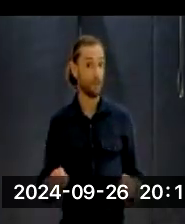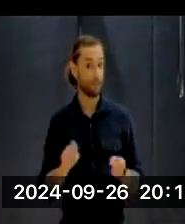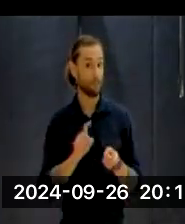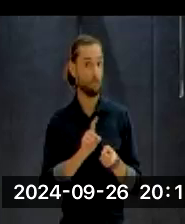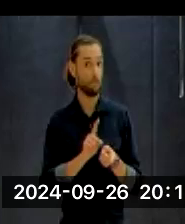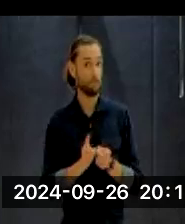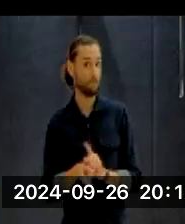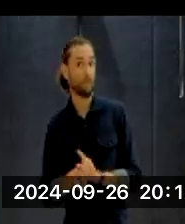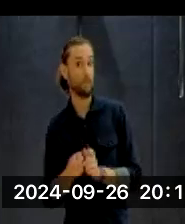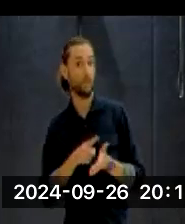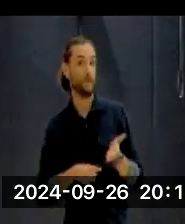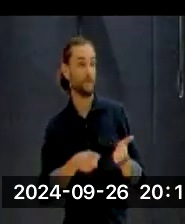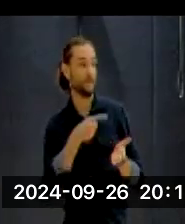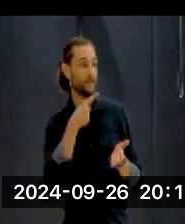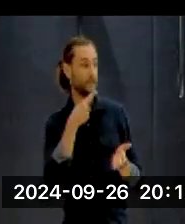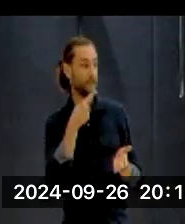Okay.